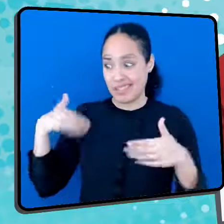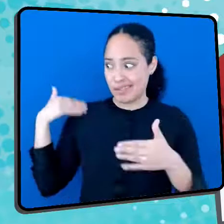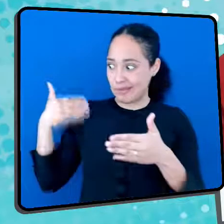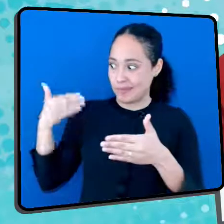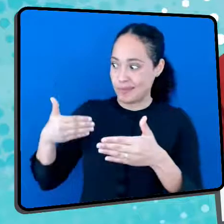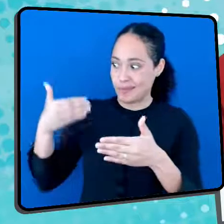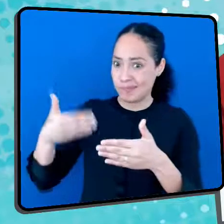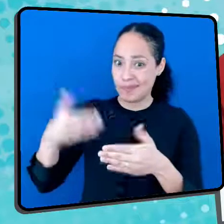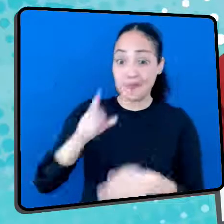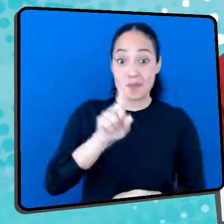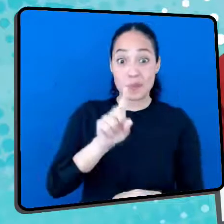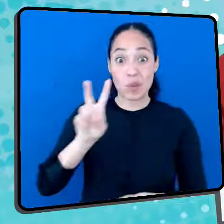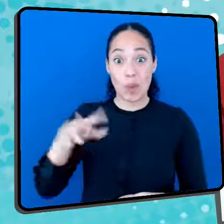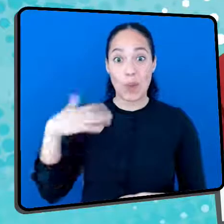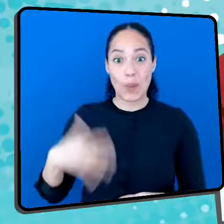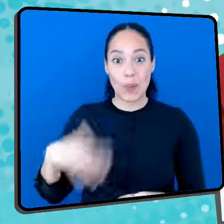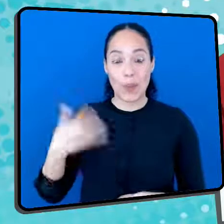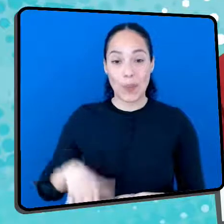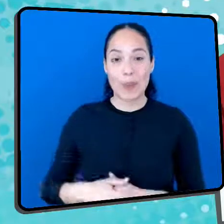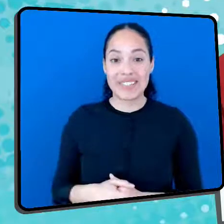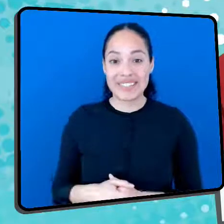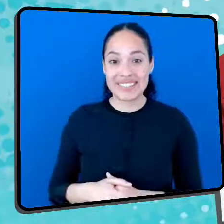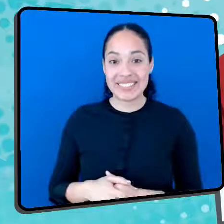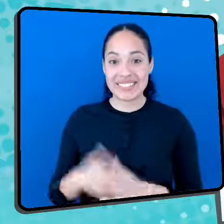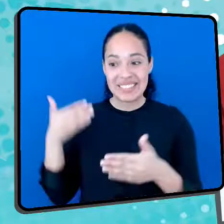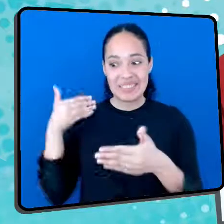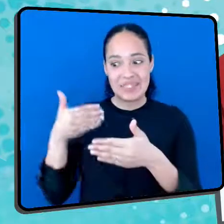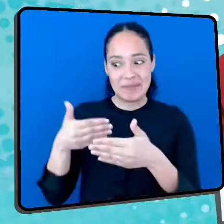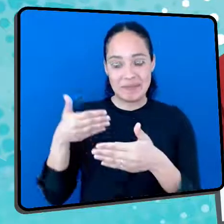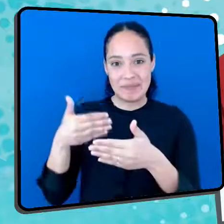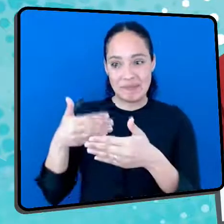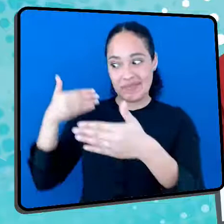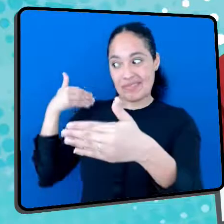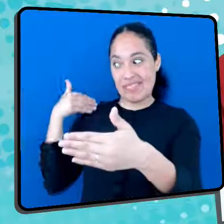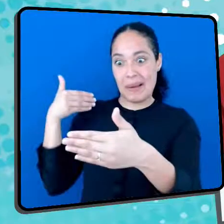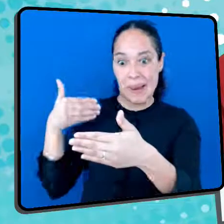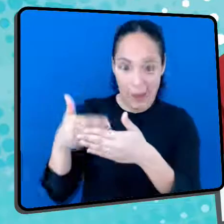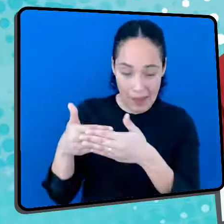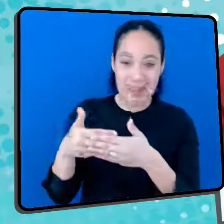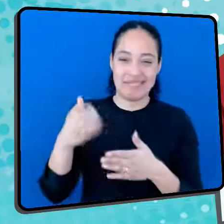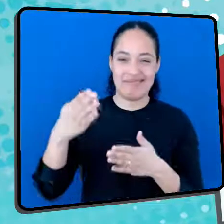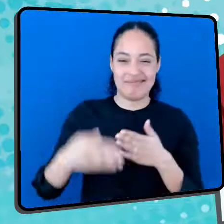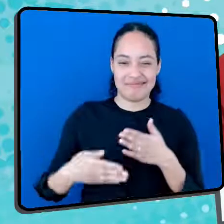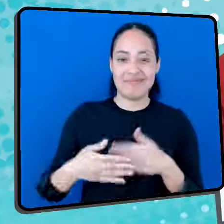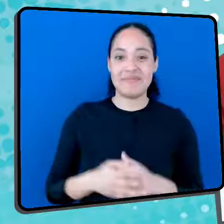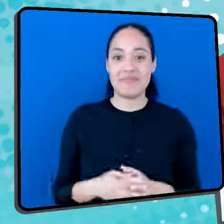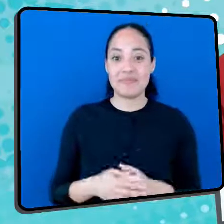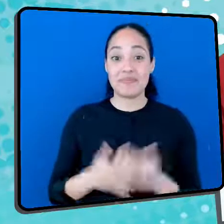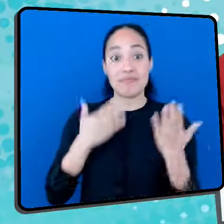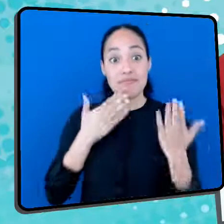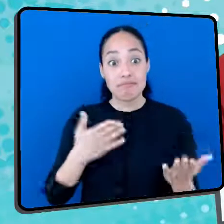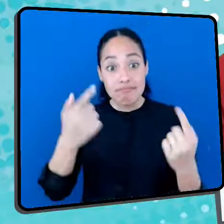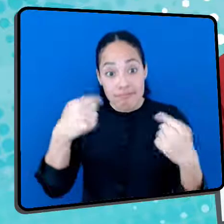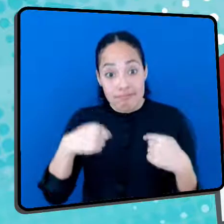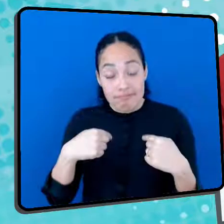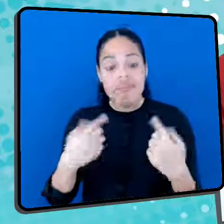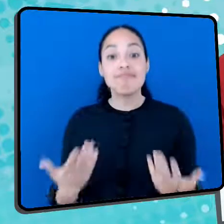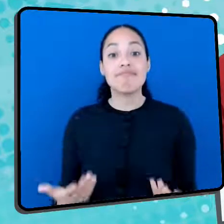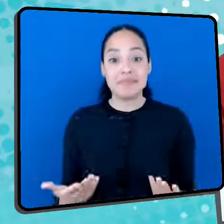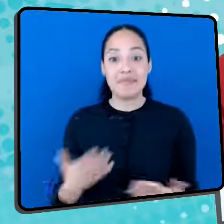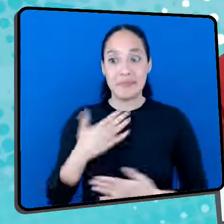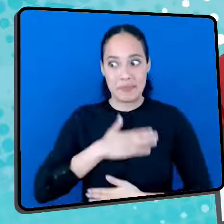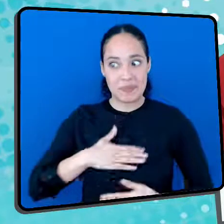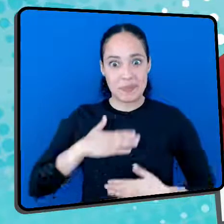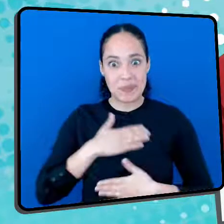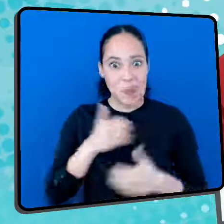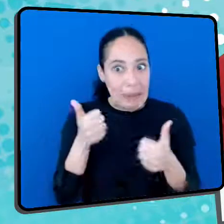and we're nearing the end of our season. But thank you so much for joining us today. We really hope you've enjoyed the show. We're here